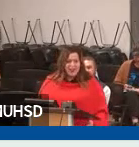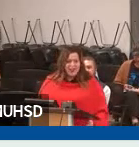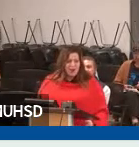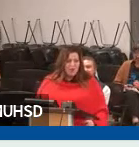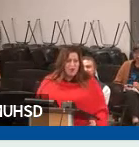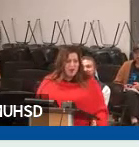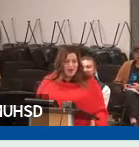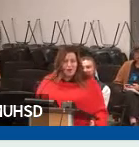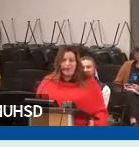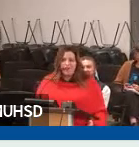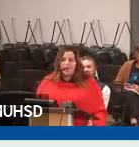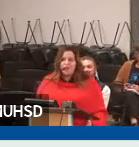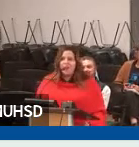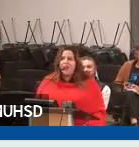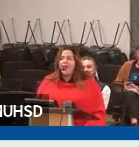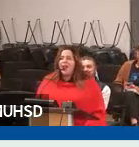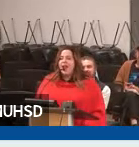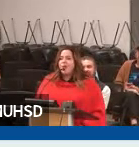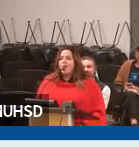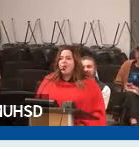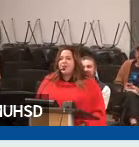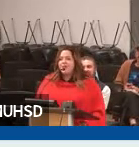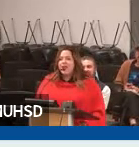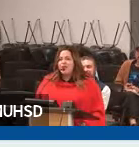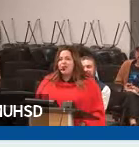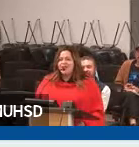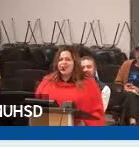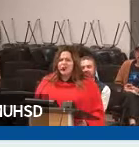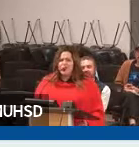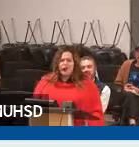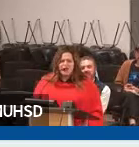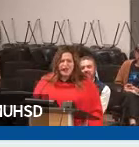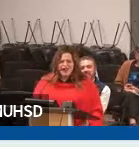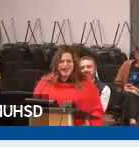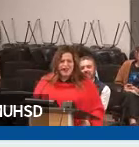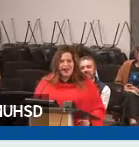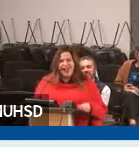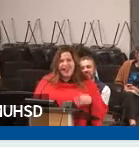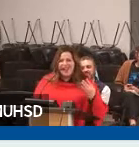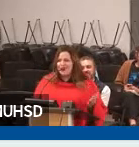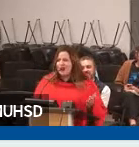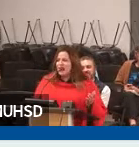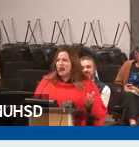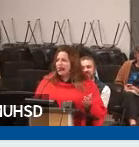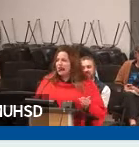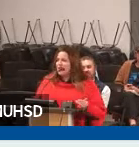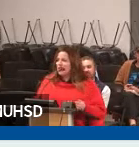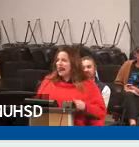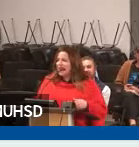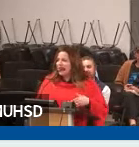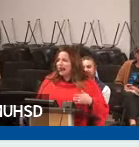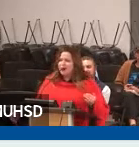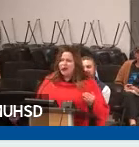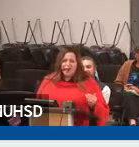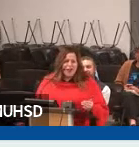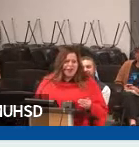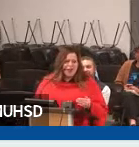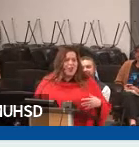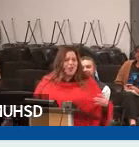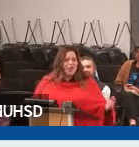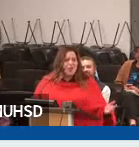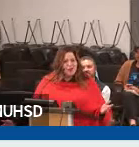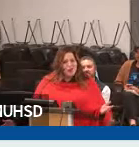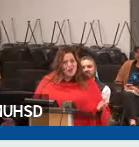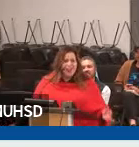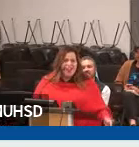more transformational. We spent some time putting together some welcome kits. So as a middle college student, you're not just part of middle college within